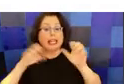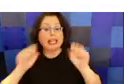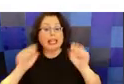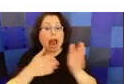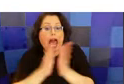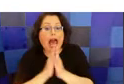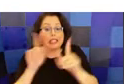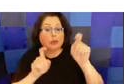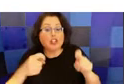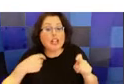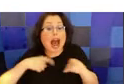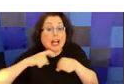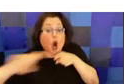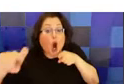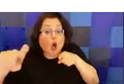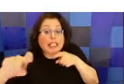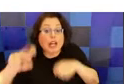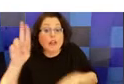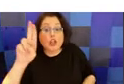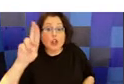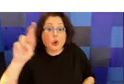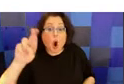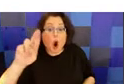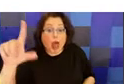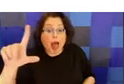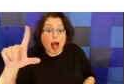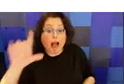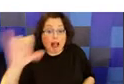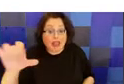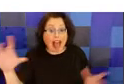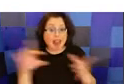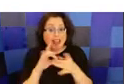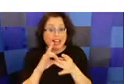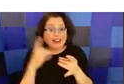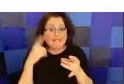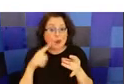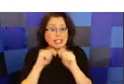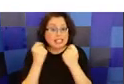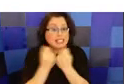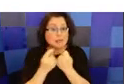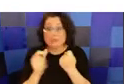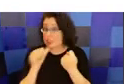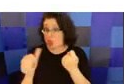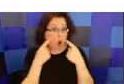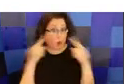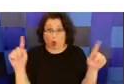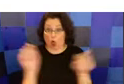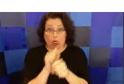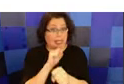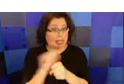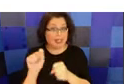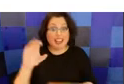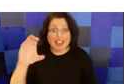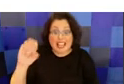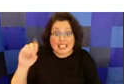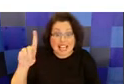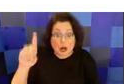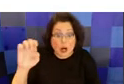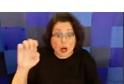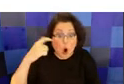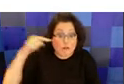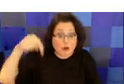Can I ask a quick question? I called in. The URL on the link that was sent out via Microsoft Teams is not working. Is there a code for this meeting to